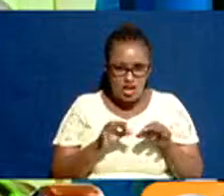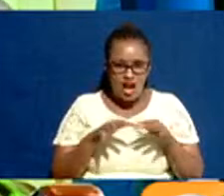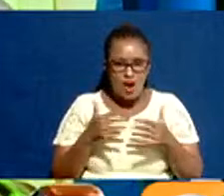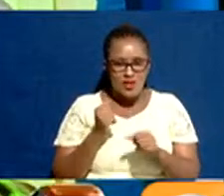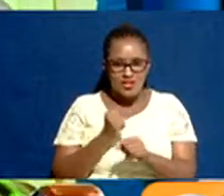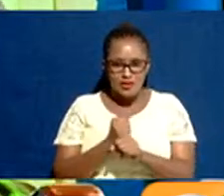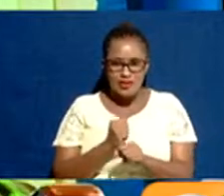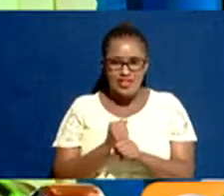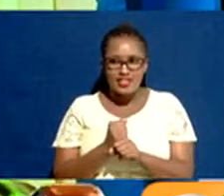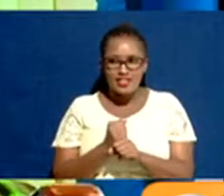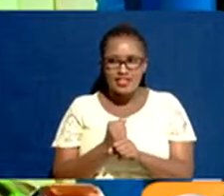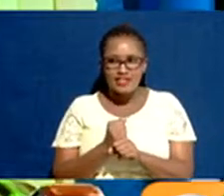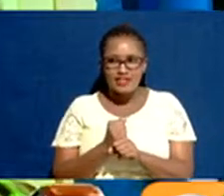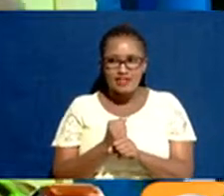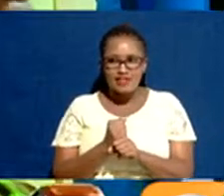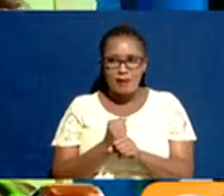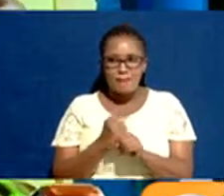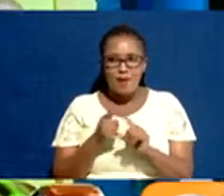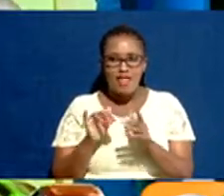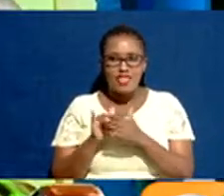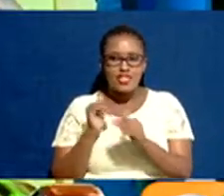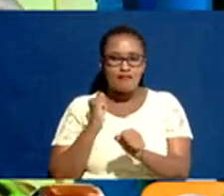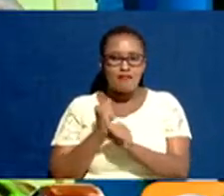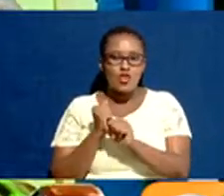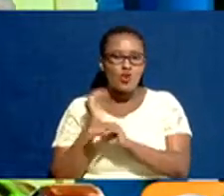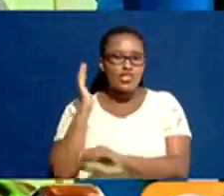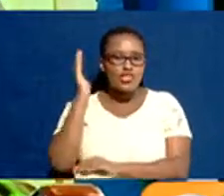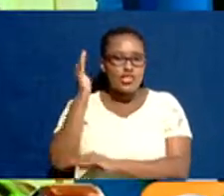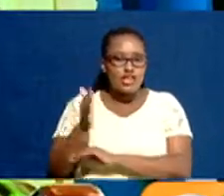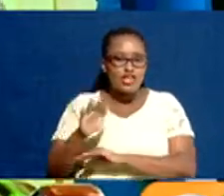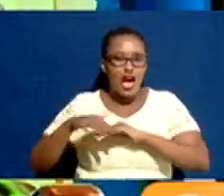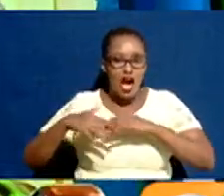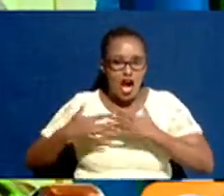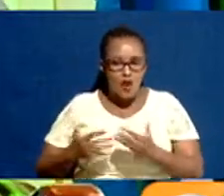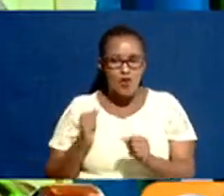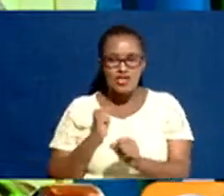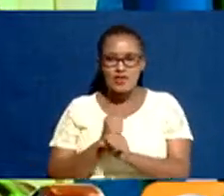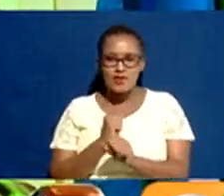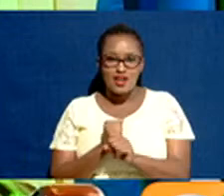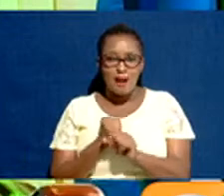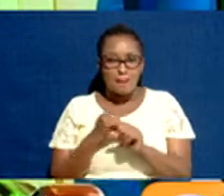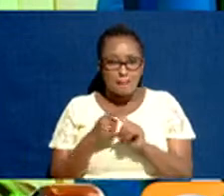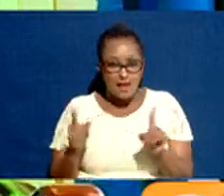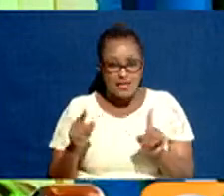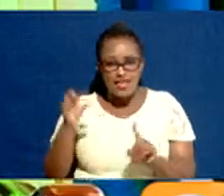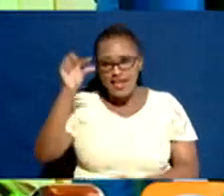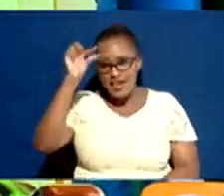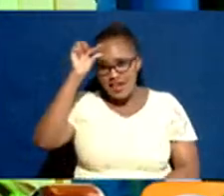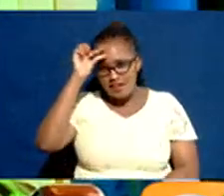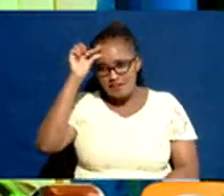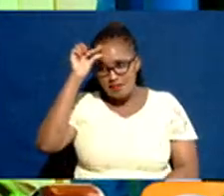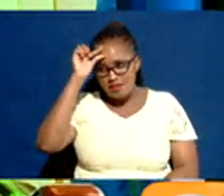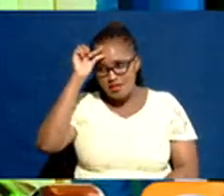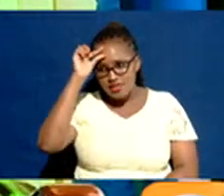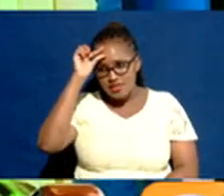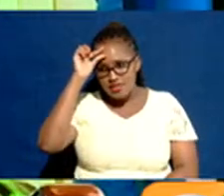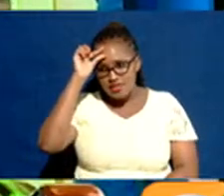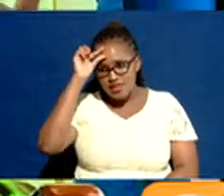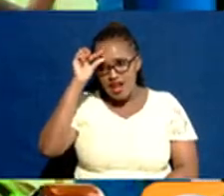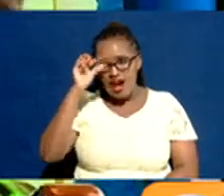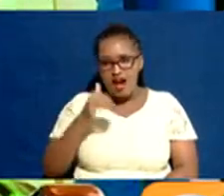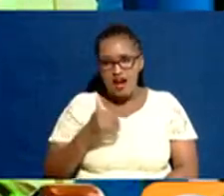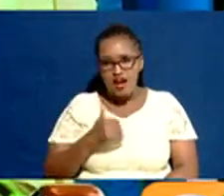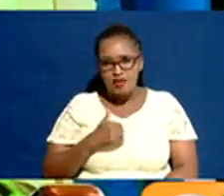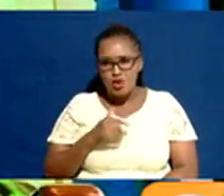officer. Okay. He needs no direction from anybody on how to work. But the government also has policies. And